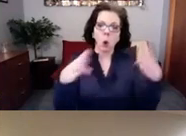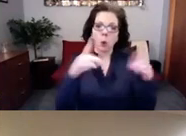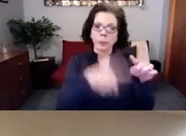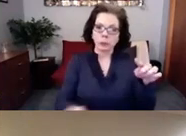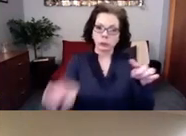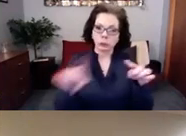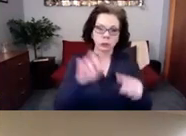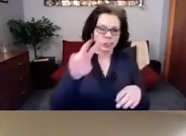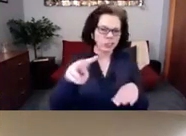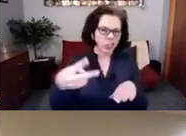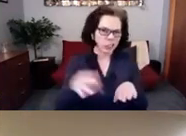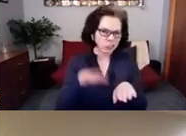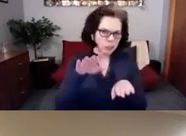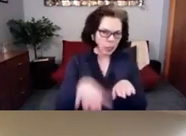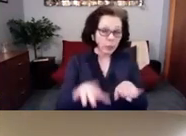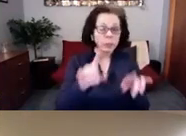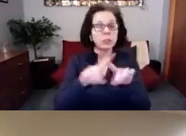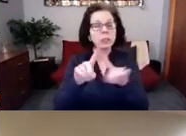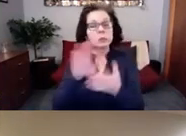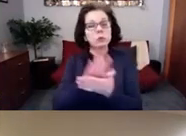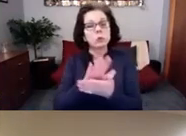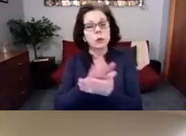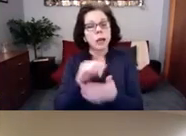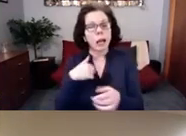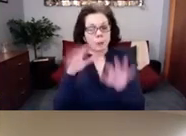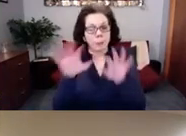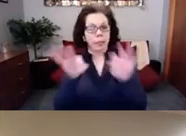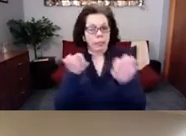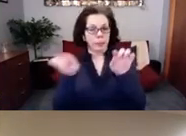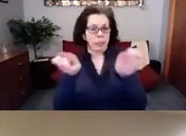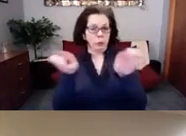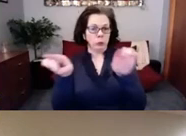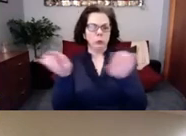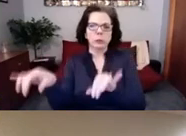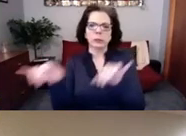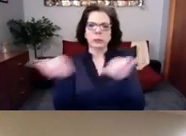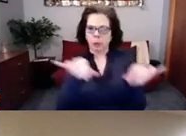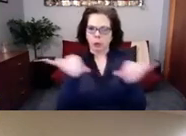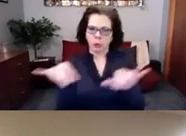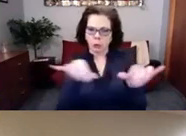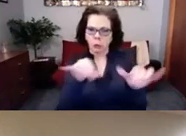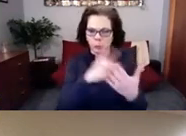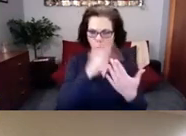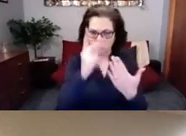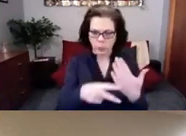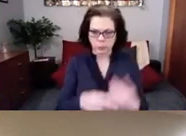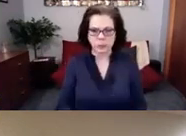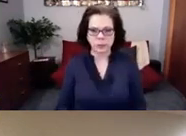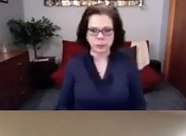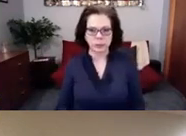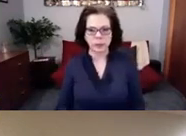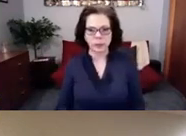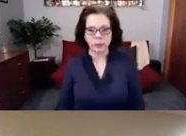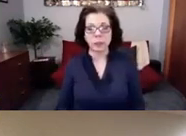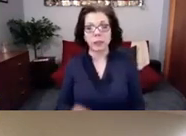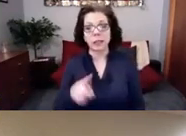Step. Different schools have chosen between those two. They're very similar programs. And then in our middle